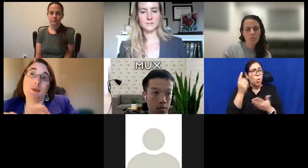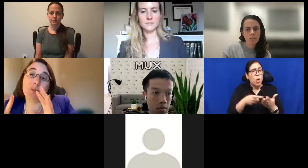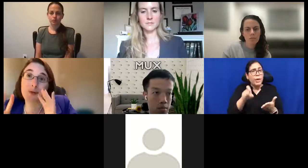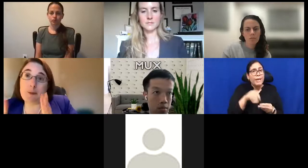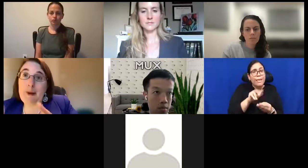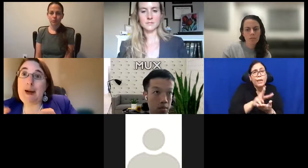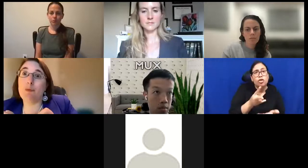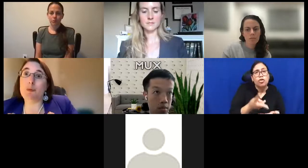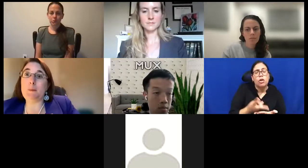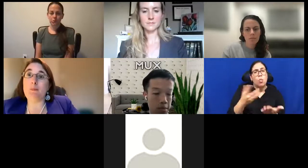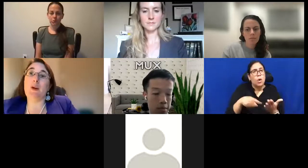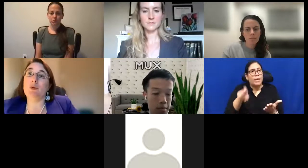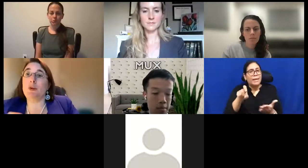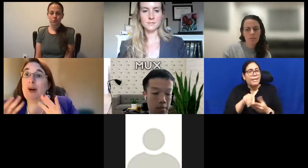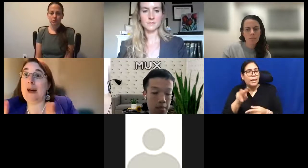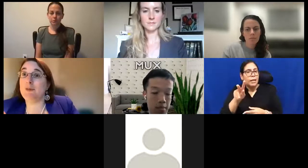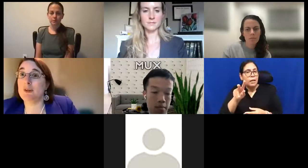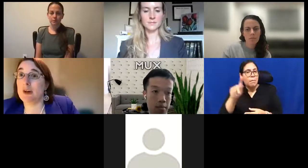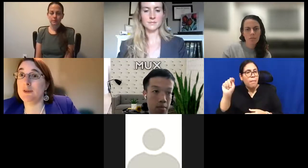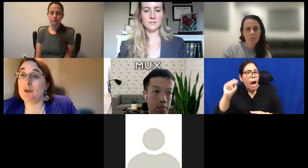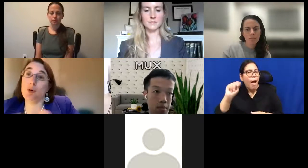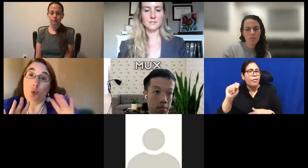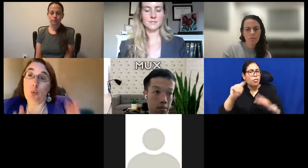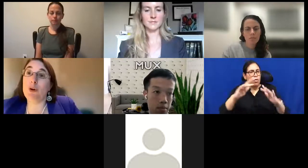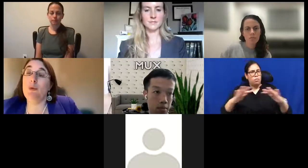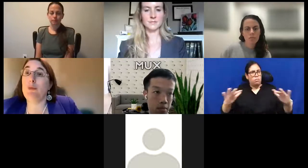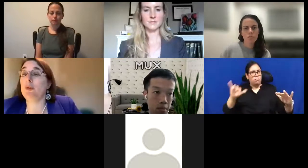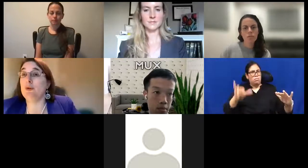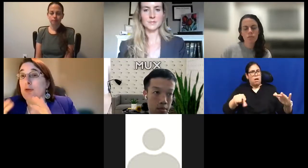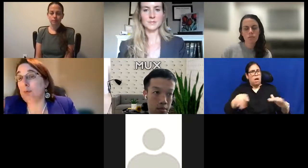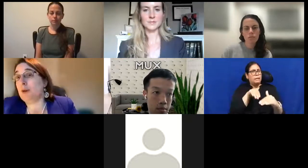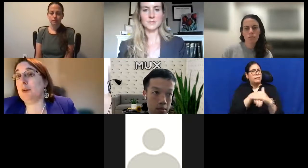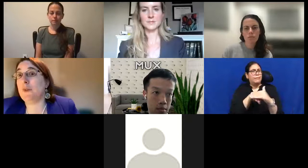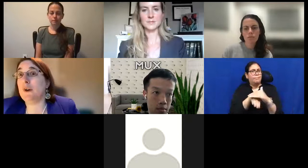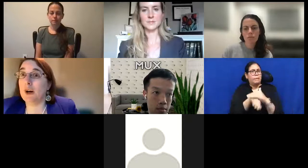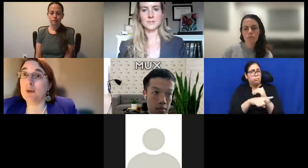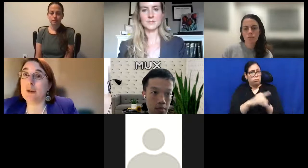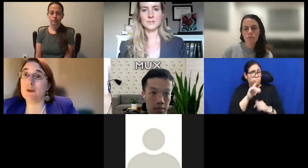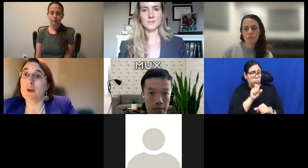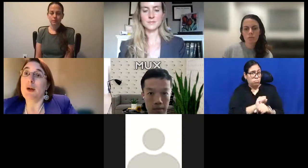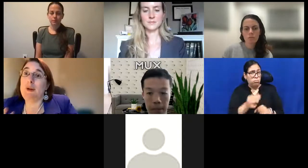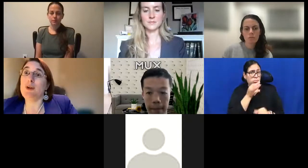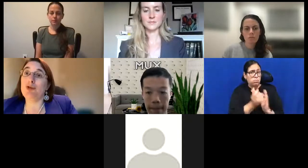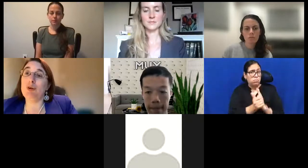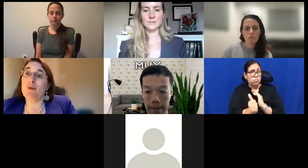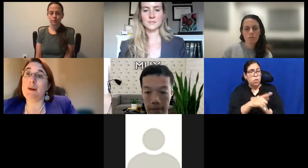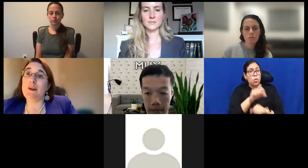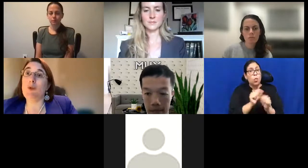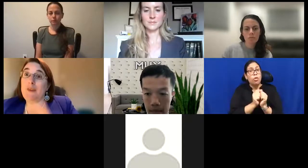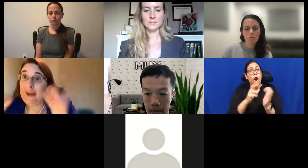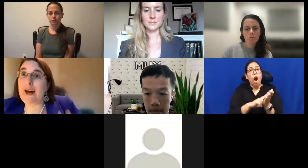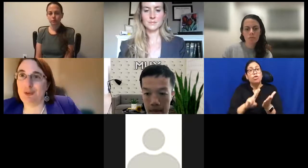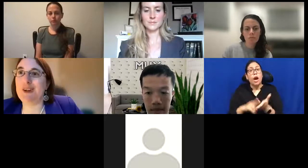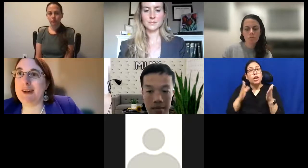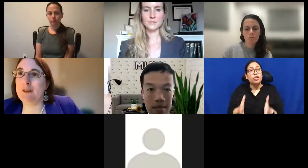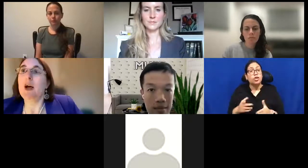to be accessible in a bathroom. And so when you're advertising or you're working with realtors or you're working with contractors, making sure that when